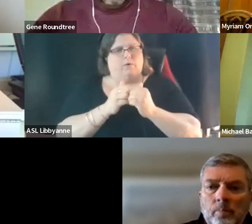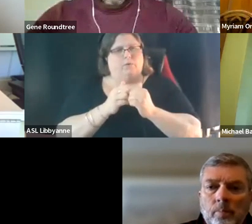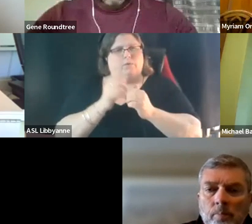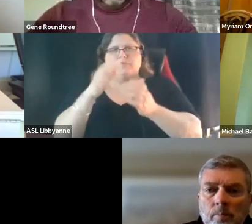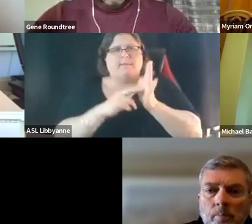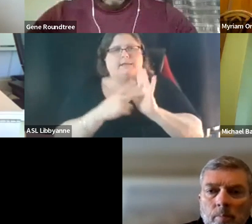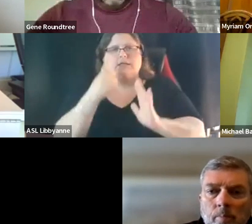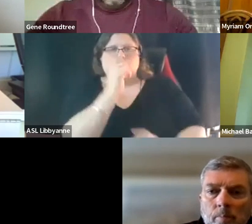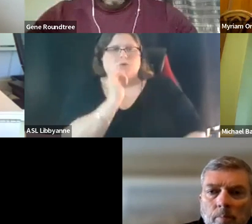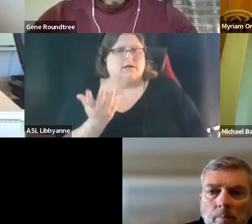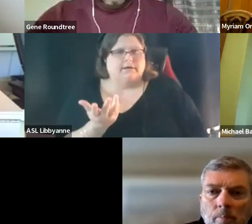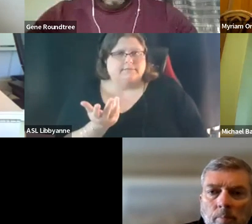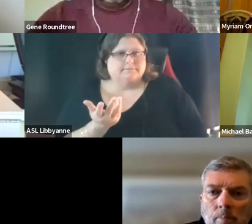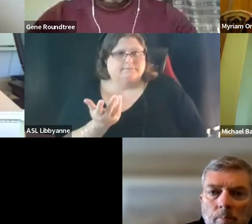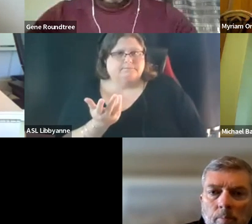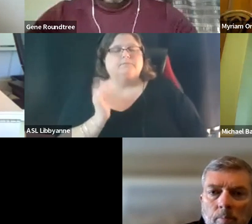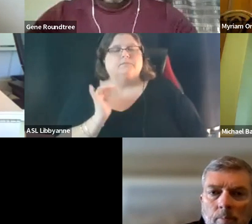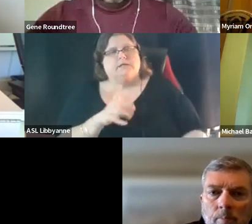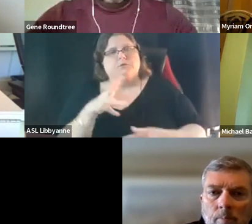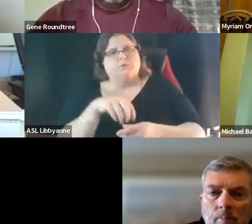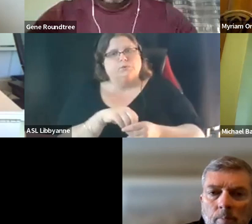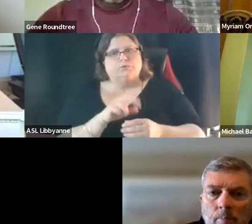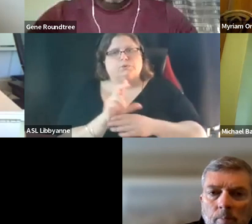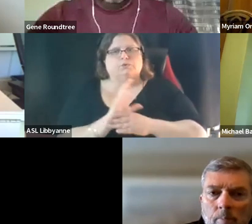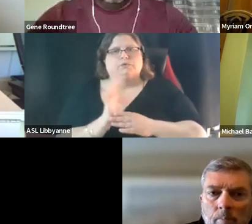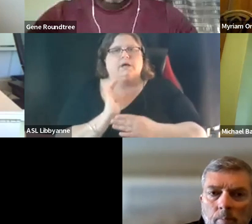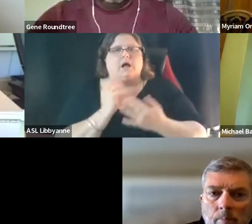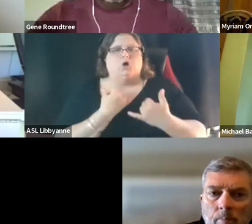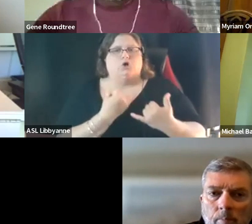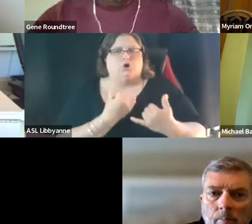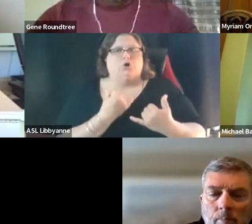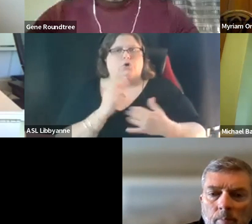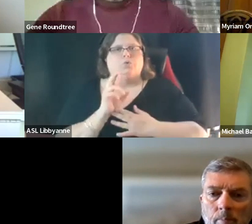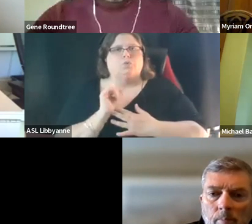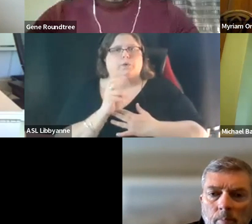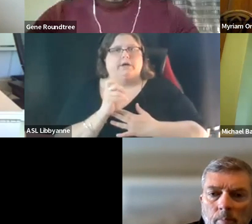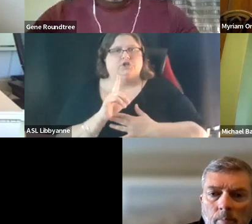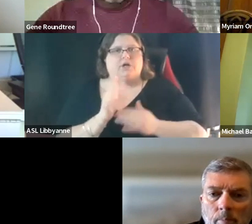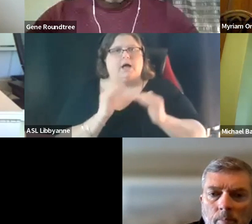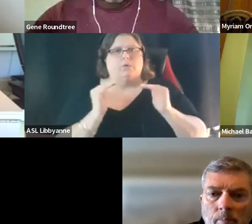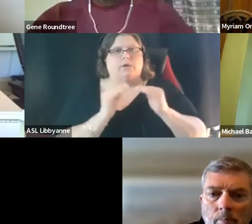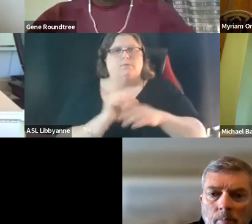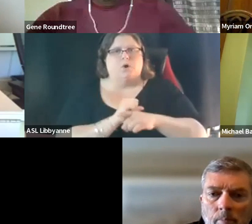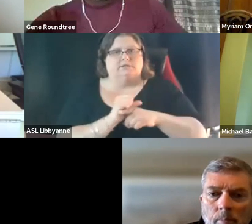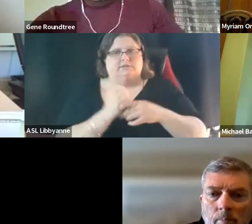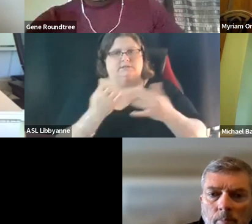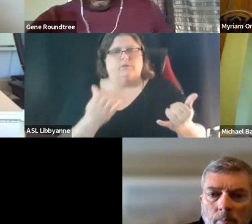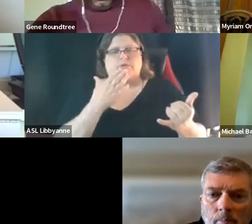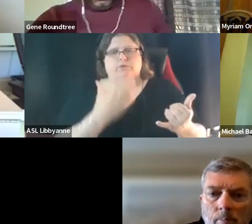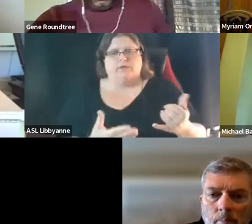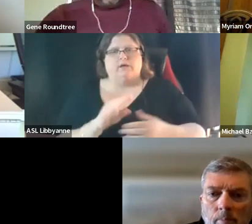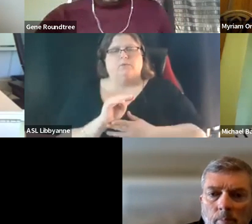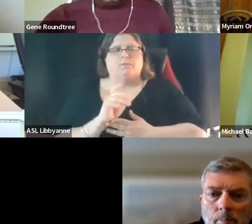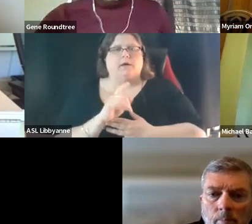and decision-making that includes leveraging our existing racial equity practices. Thank you. Thank you,